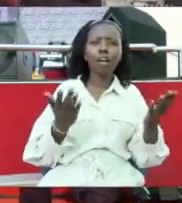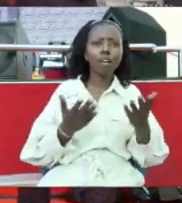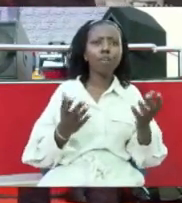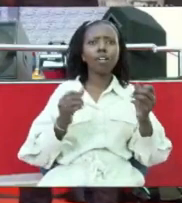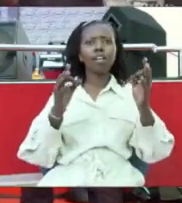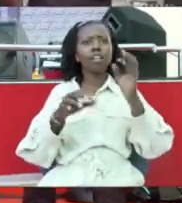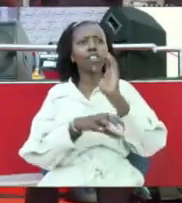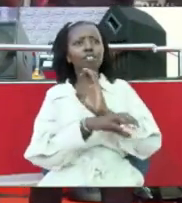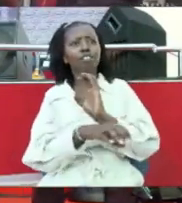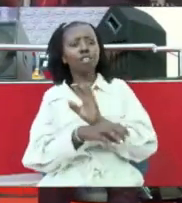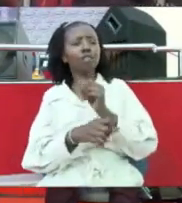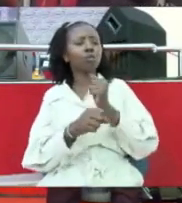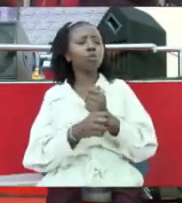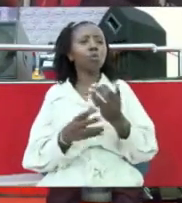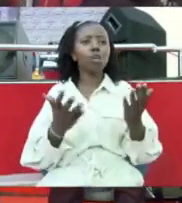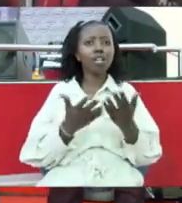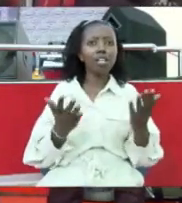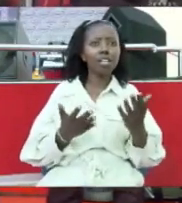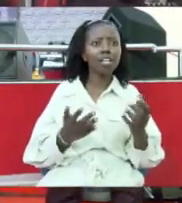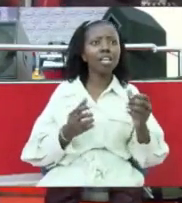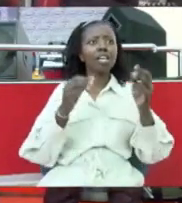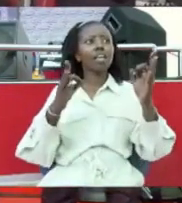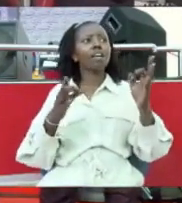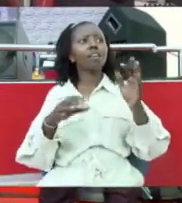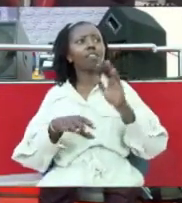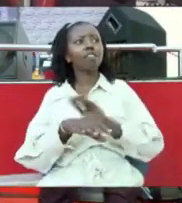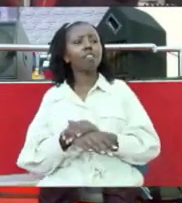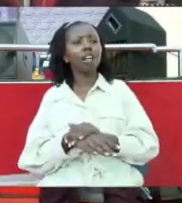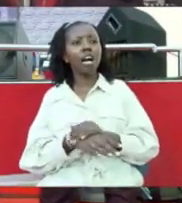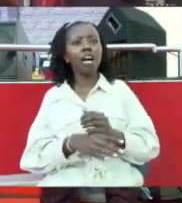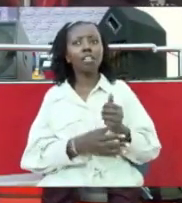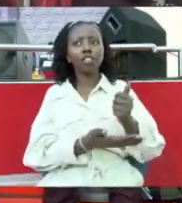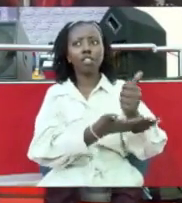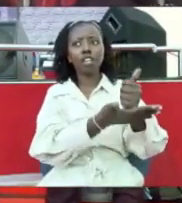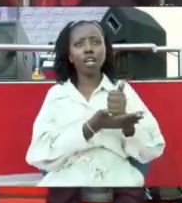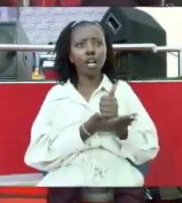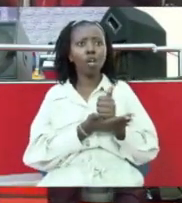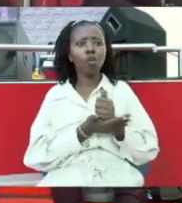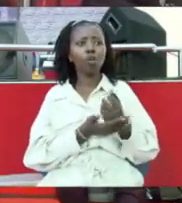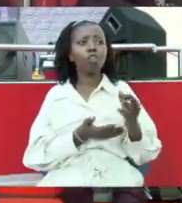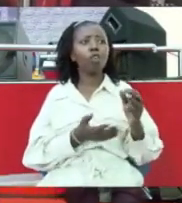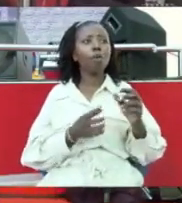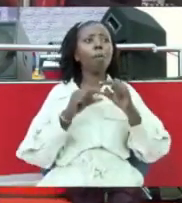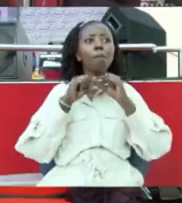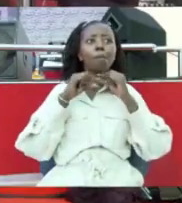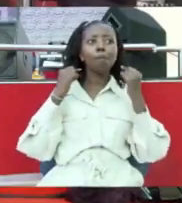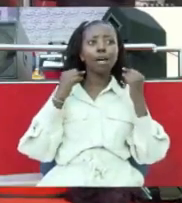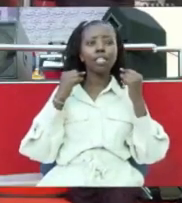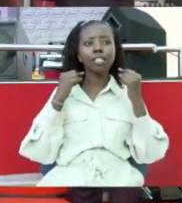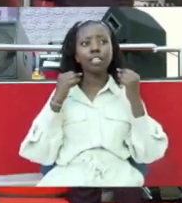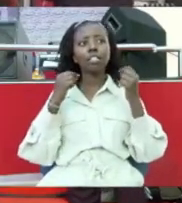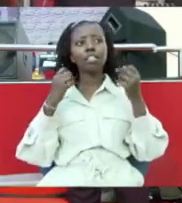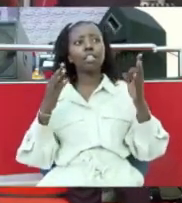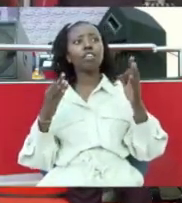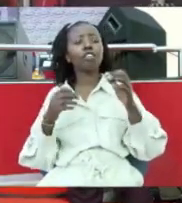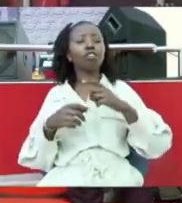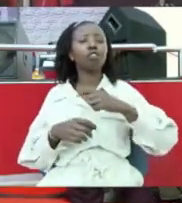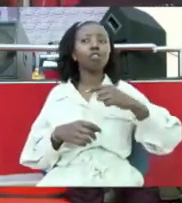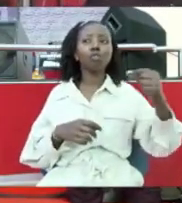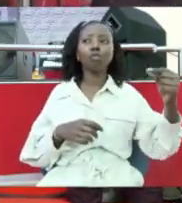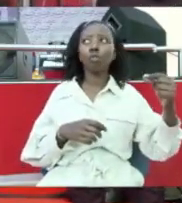anything, if we are going to get allowances for our pastors, if we are going to the five campuses,